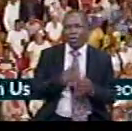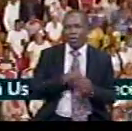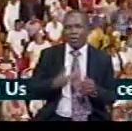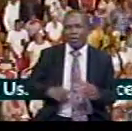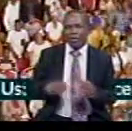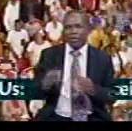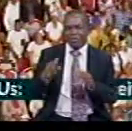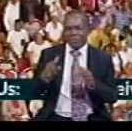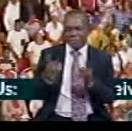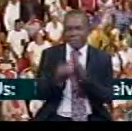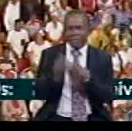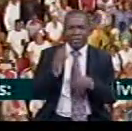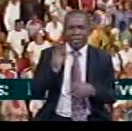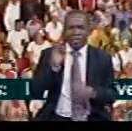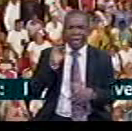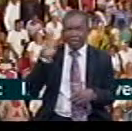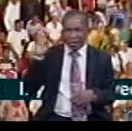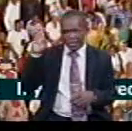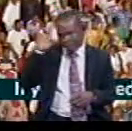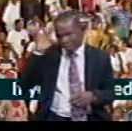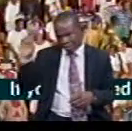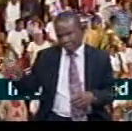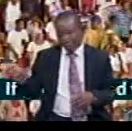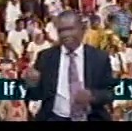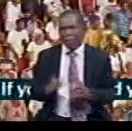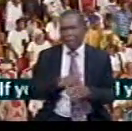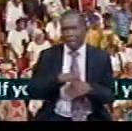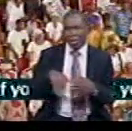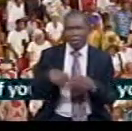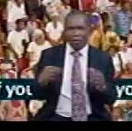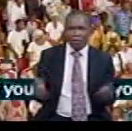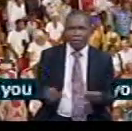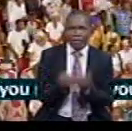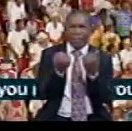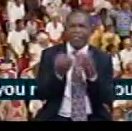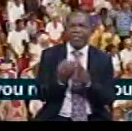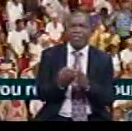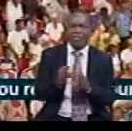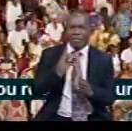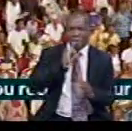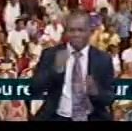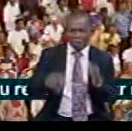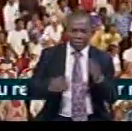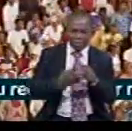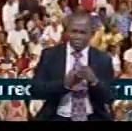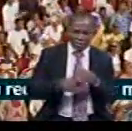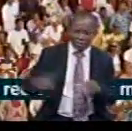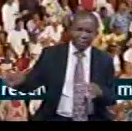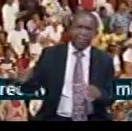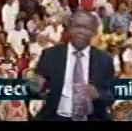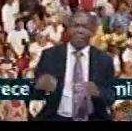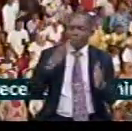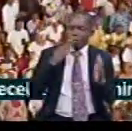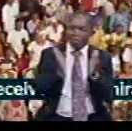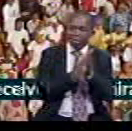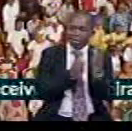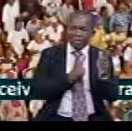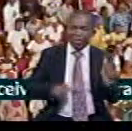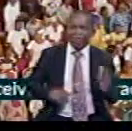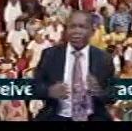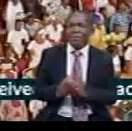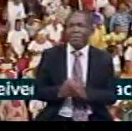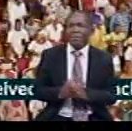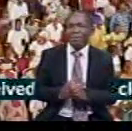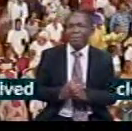the man of God, all of the challenges of sleeplessness are all gone. Praise the Lord. Indeed, the power of God